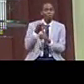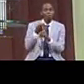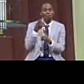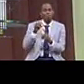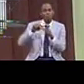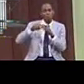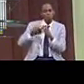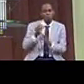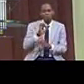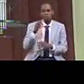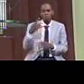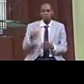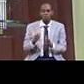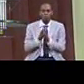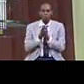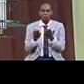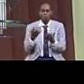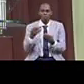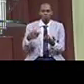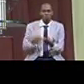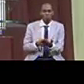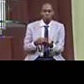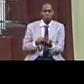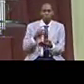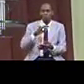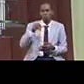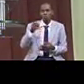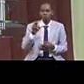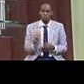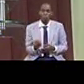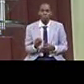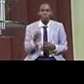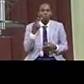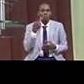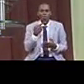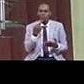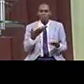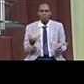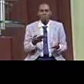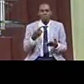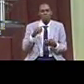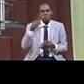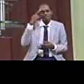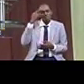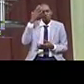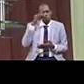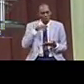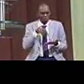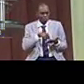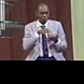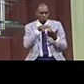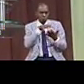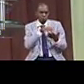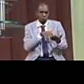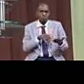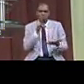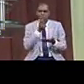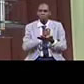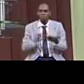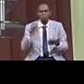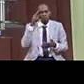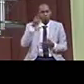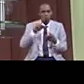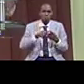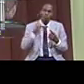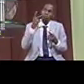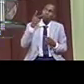of the Gospel of John, he tells us that the reason why this is written is so that you will behold his glory. You see